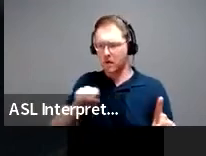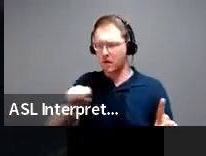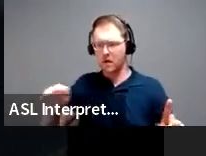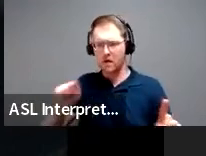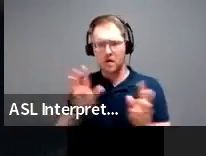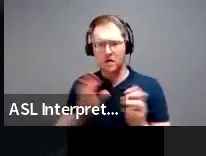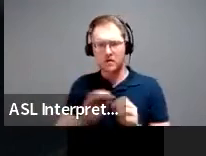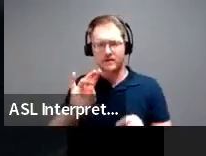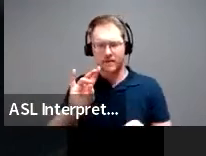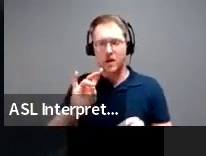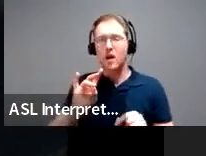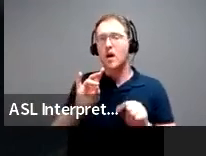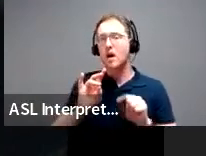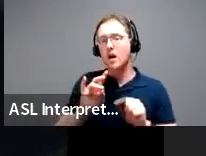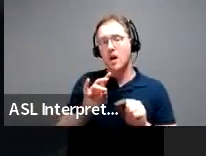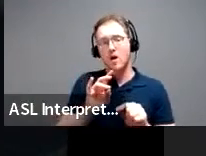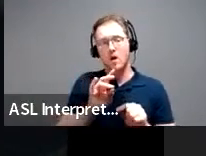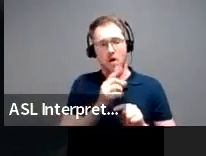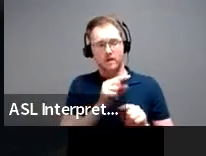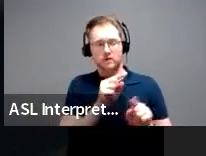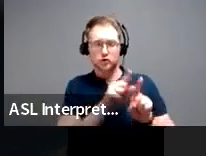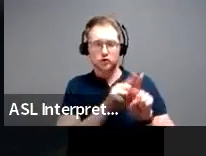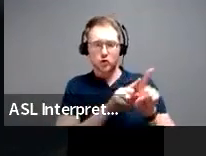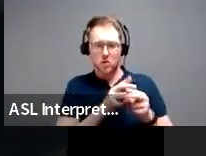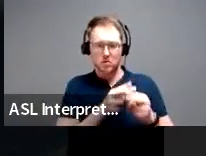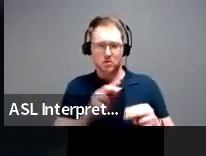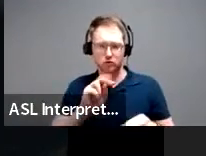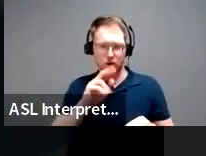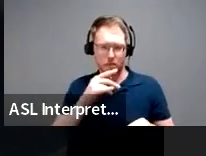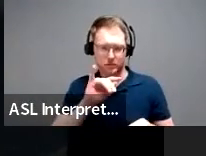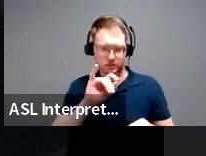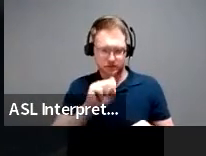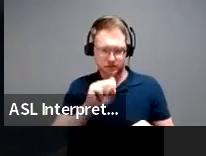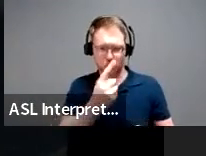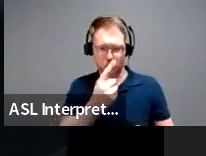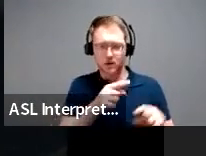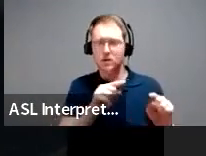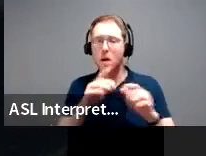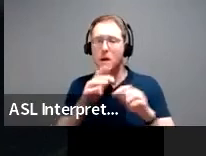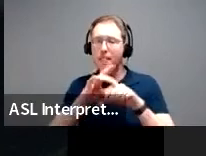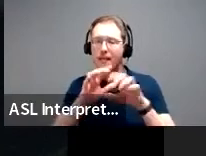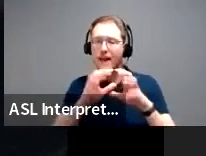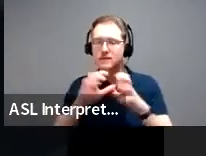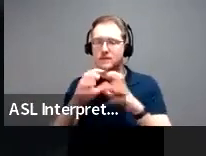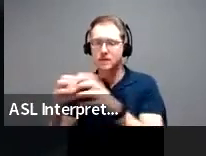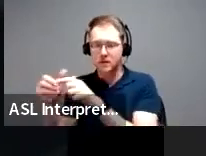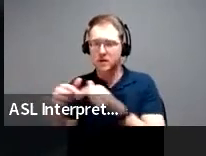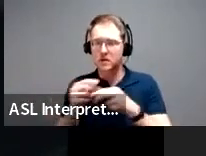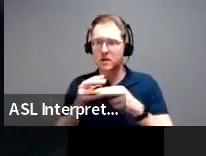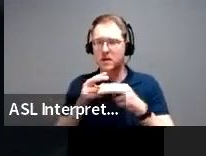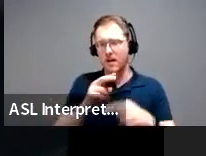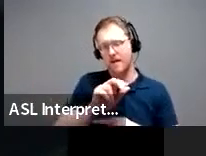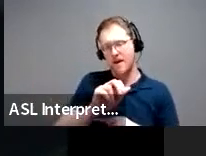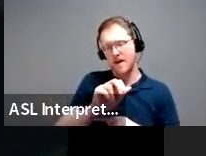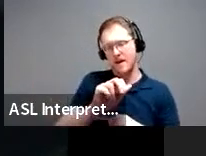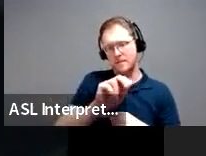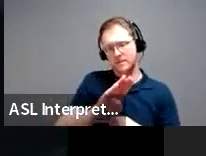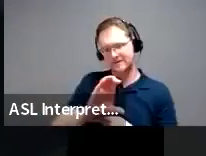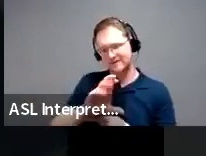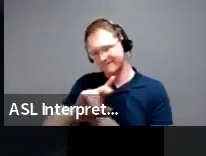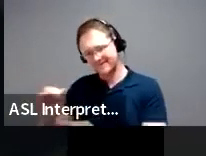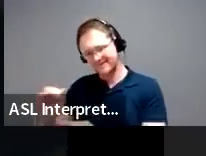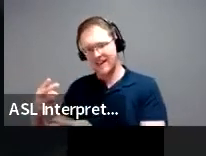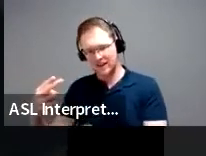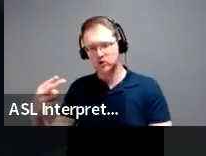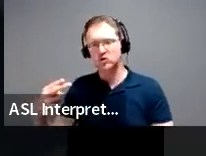as the TRAPPIST-1 star, and the planets are labeled B, C, D, E, F, G, and H, and they are, each one of them